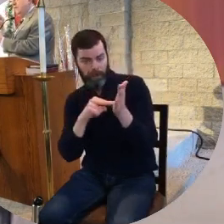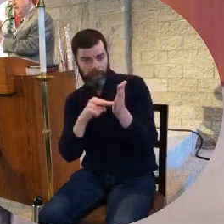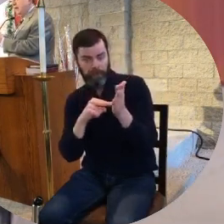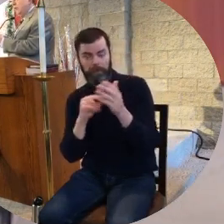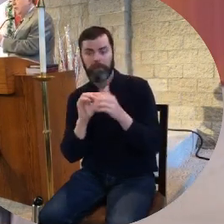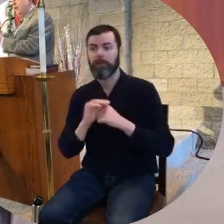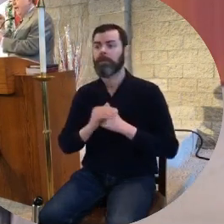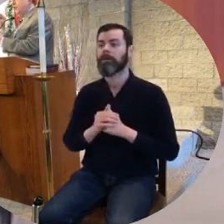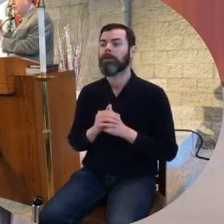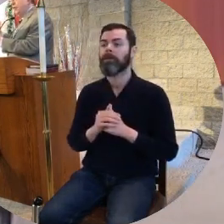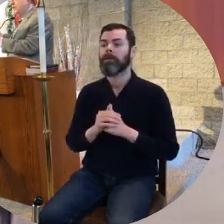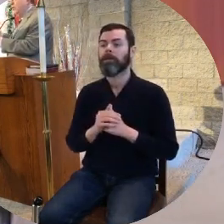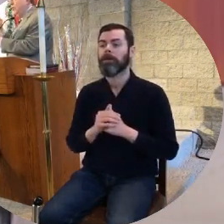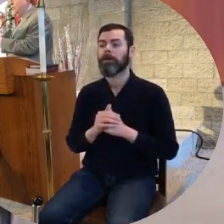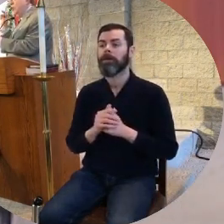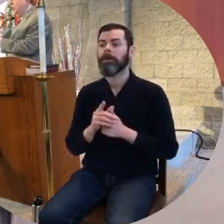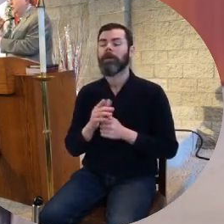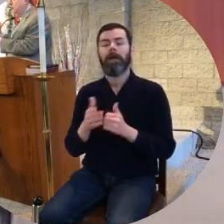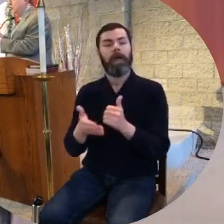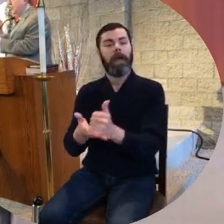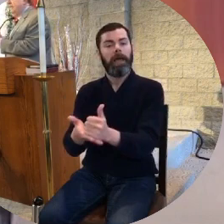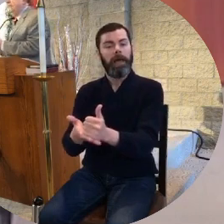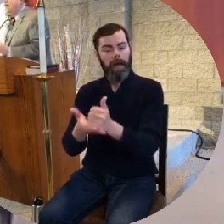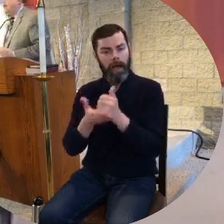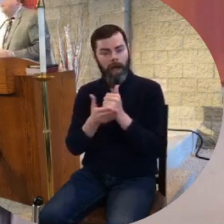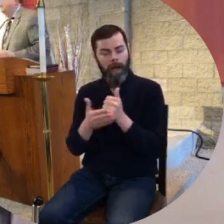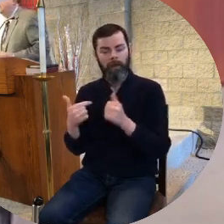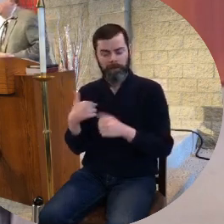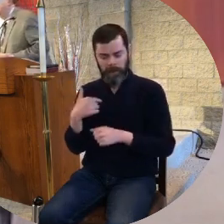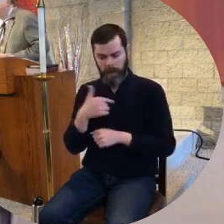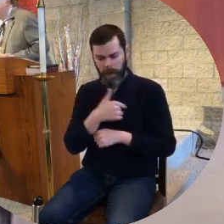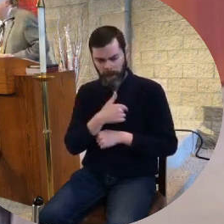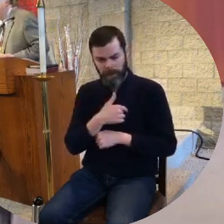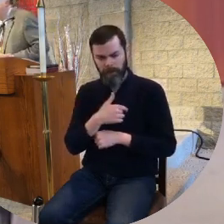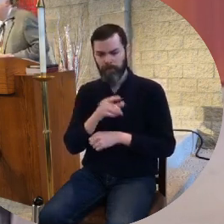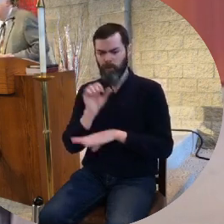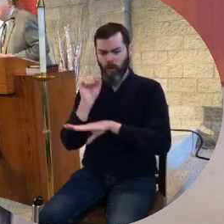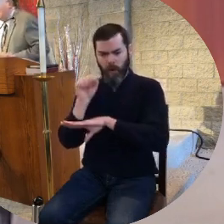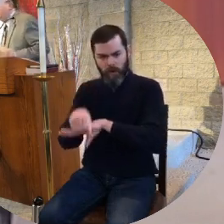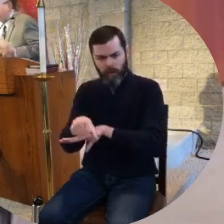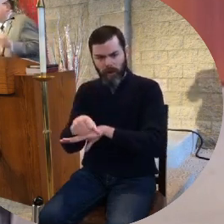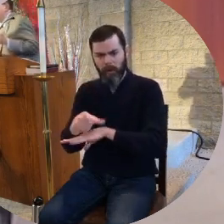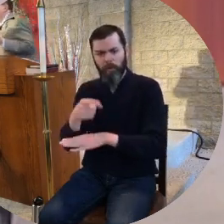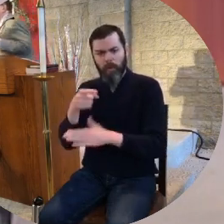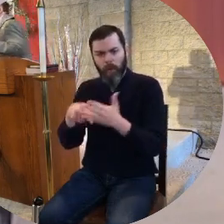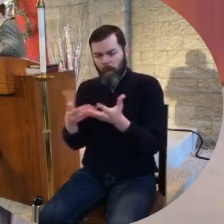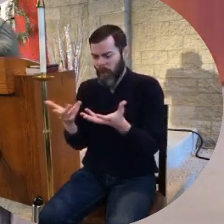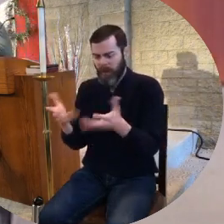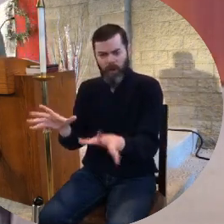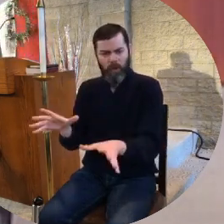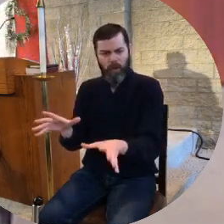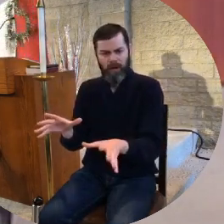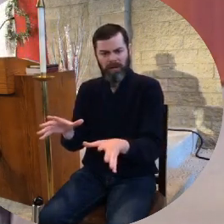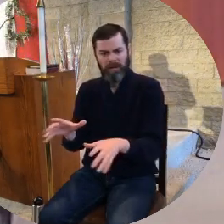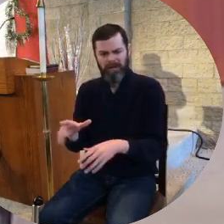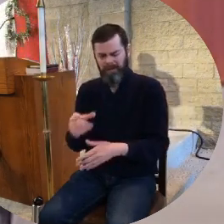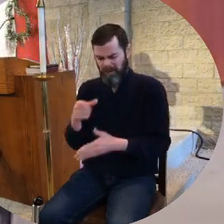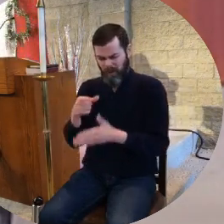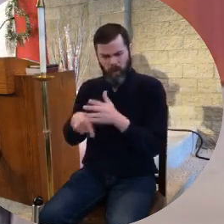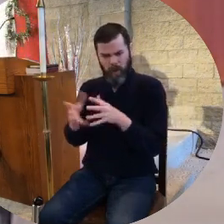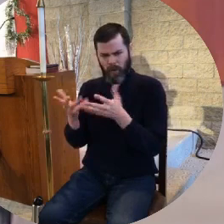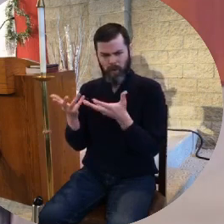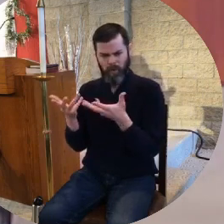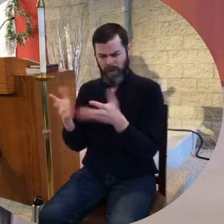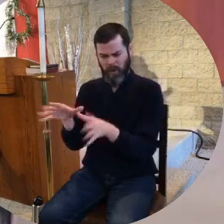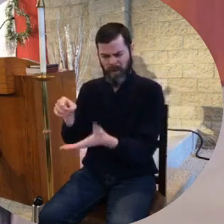the desirable and transforms or destroys the undesirable. How do we destroy the undesirable in